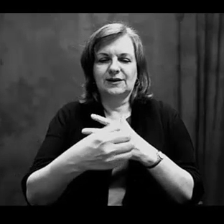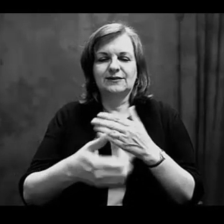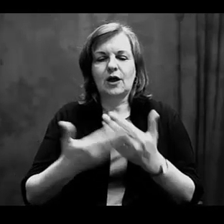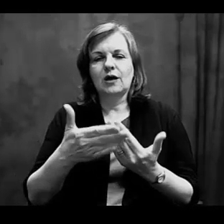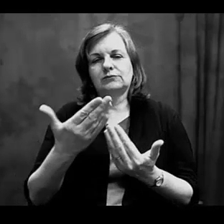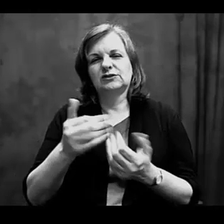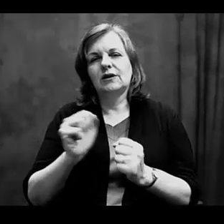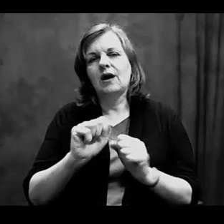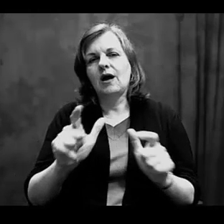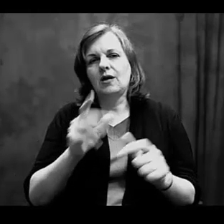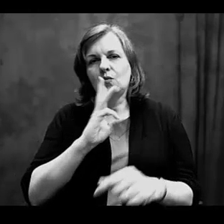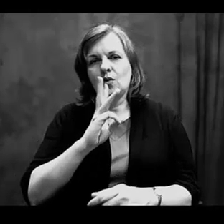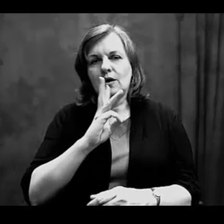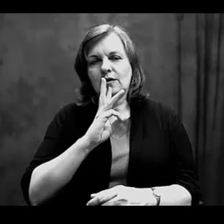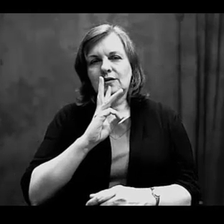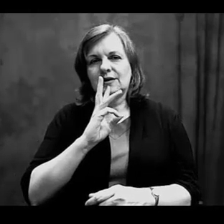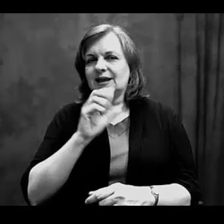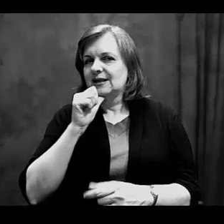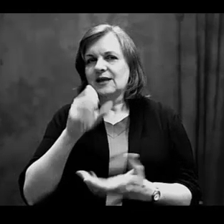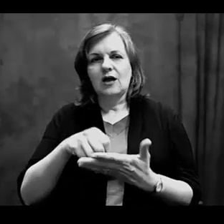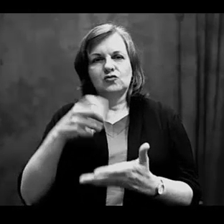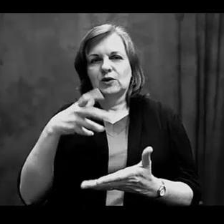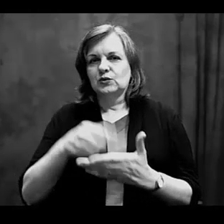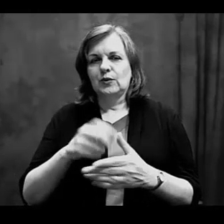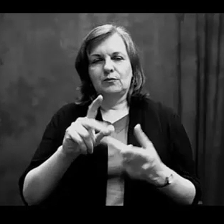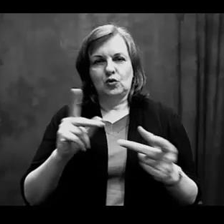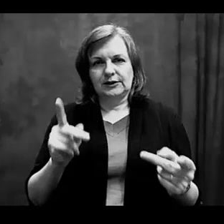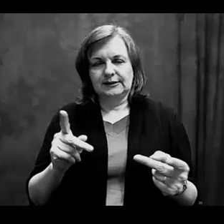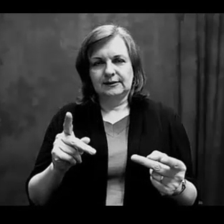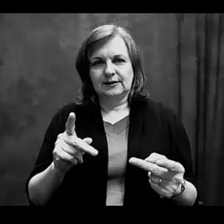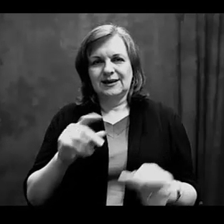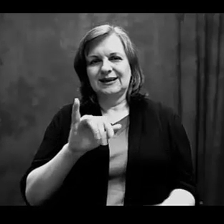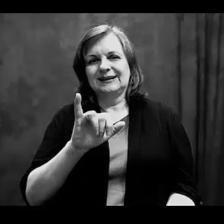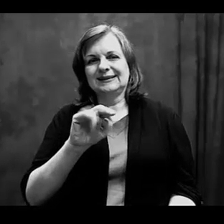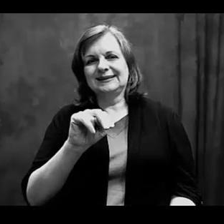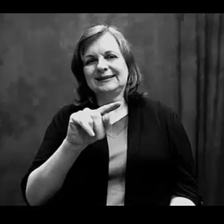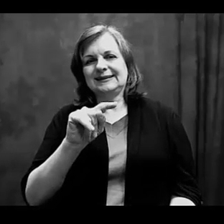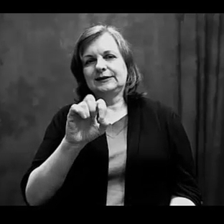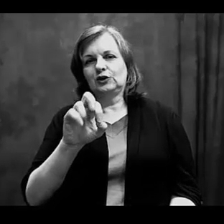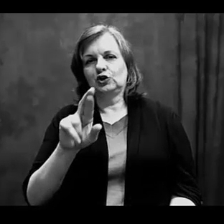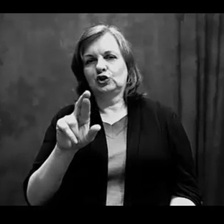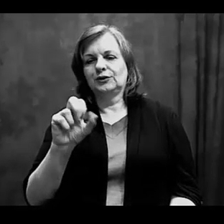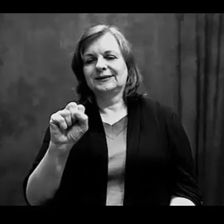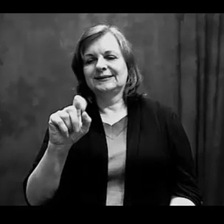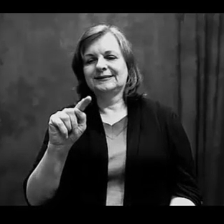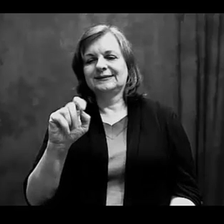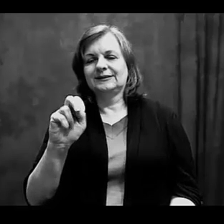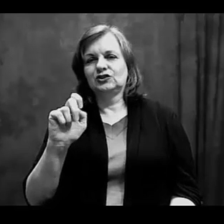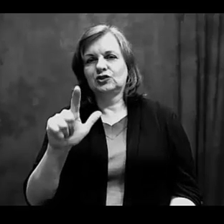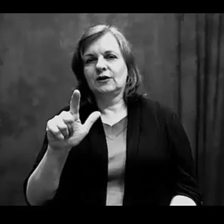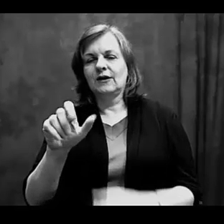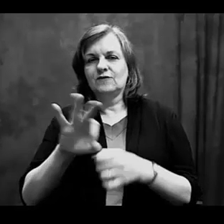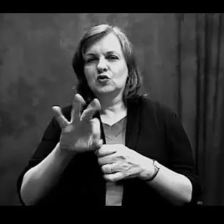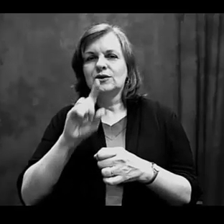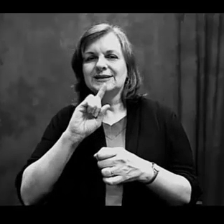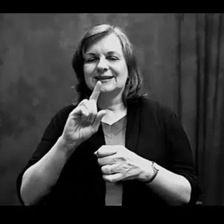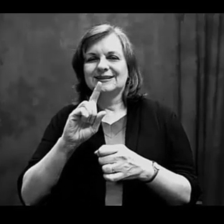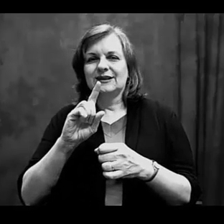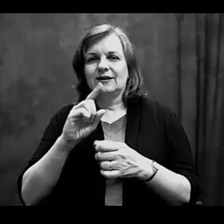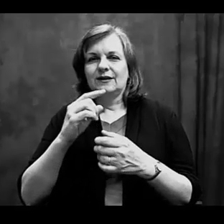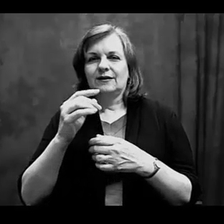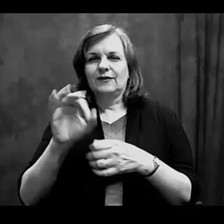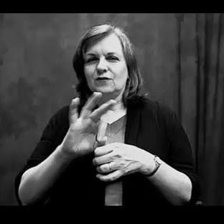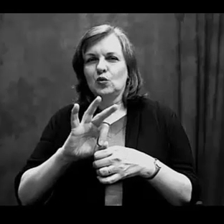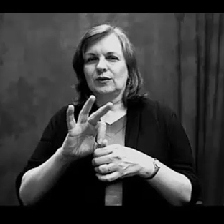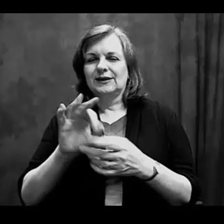tissues or gets squeezed out that is almost all water. So I have here for you that it's not rich in proteins. This interstitial